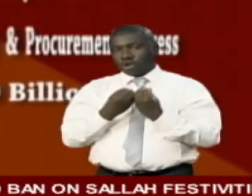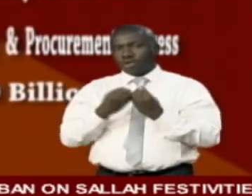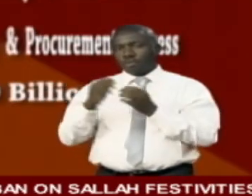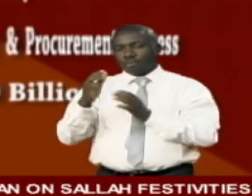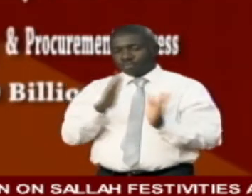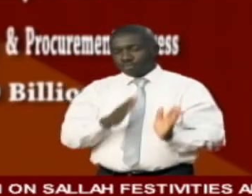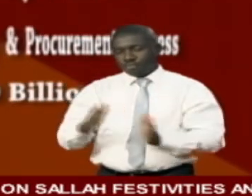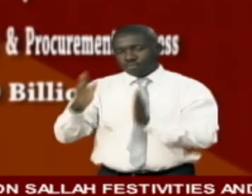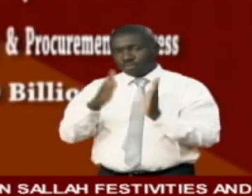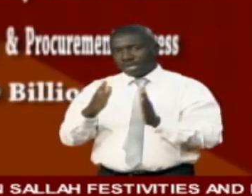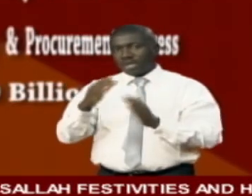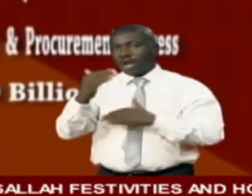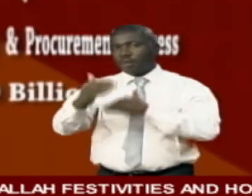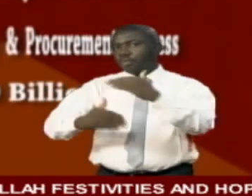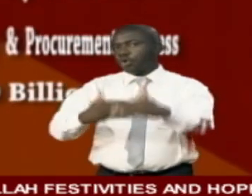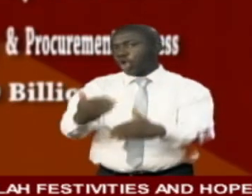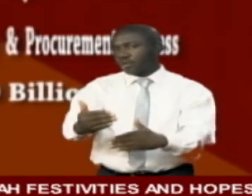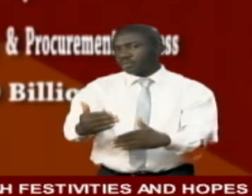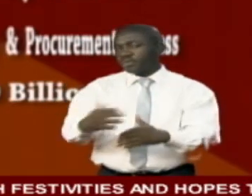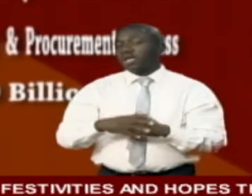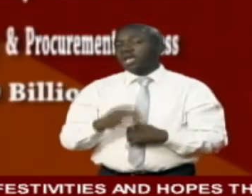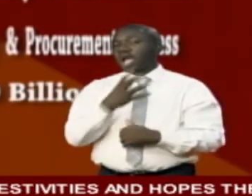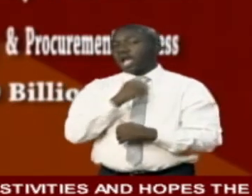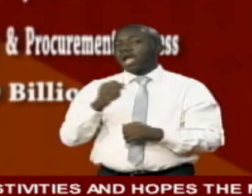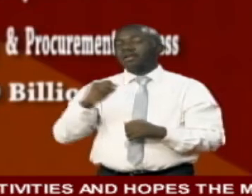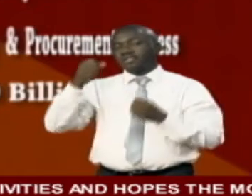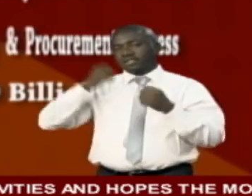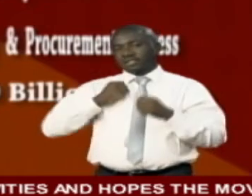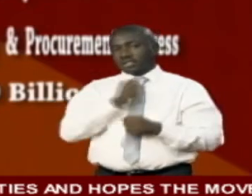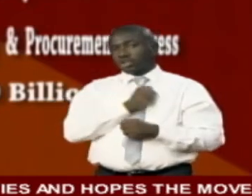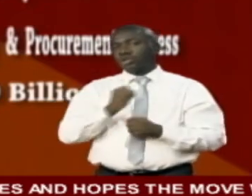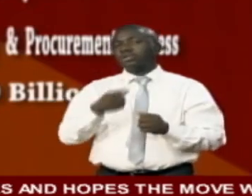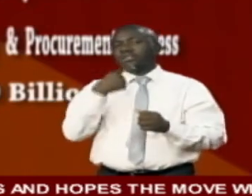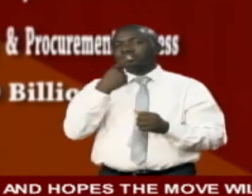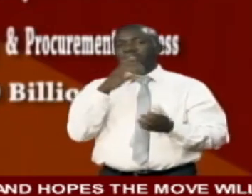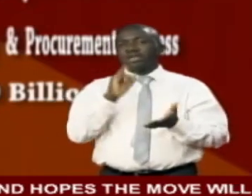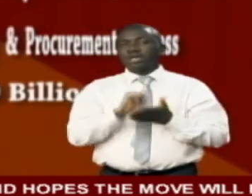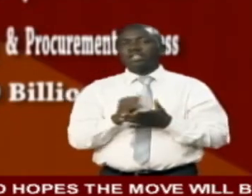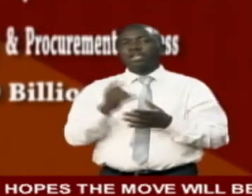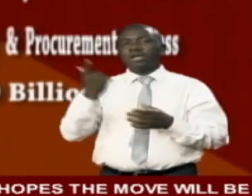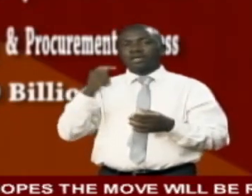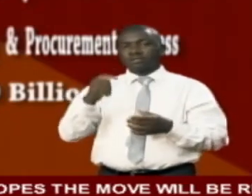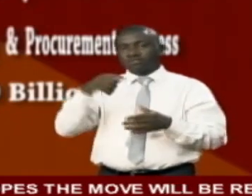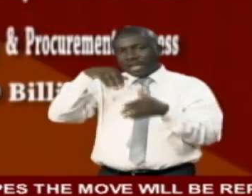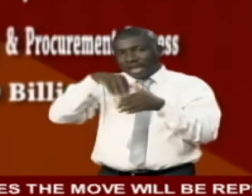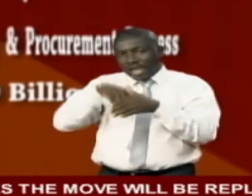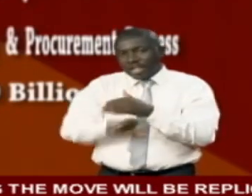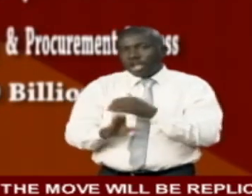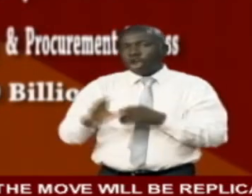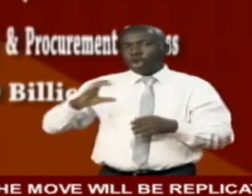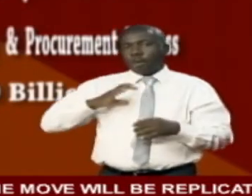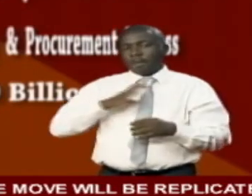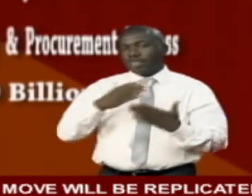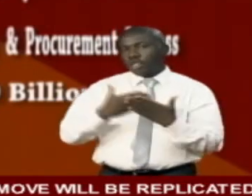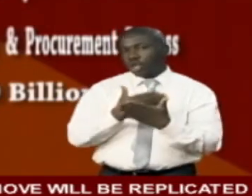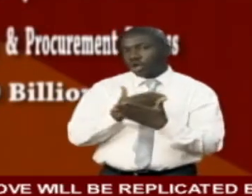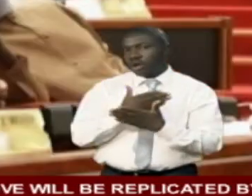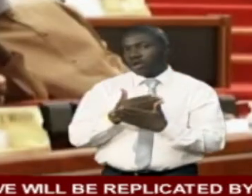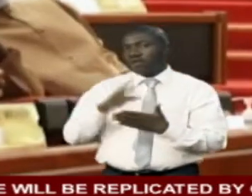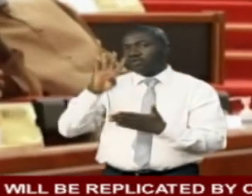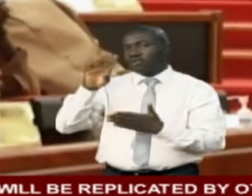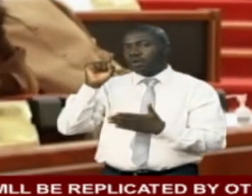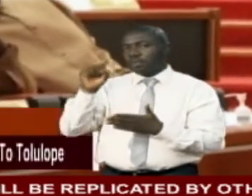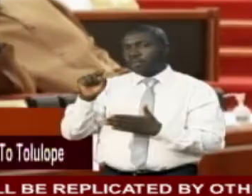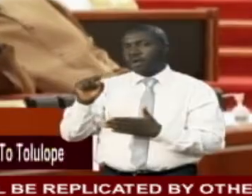process. Senate resolved that the Interim Management Committee should refund a total of 4.9 billion naira paid to